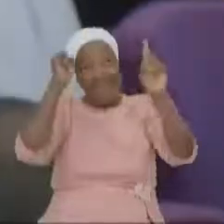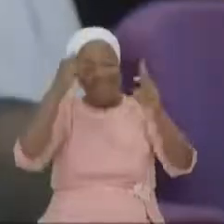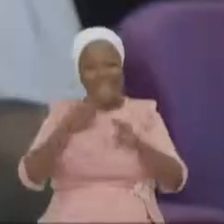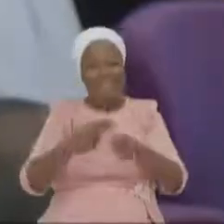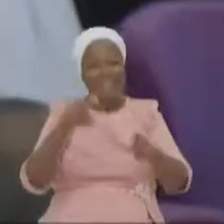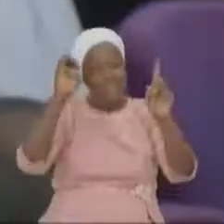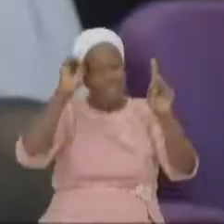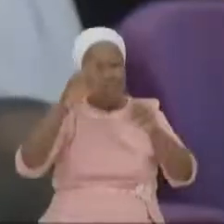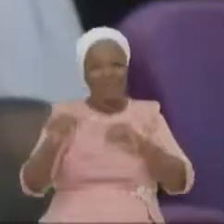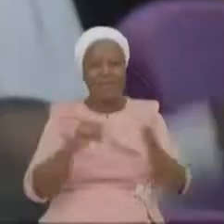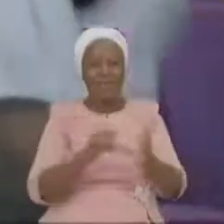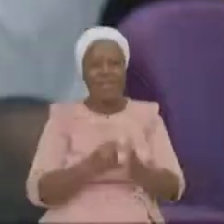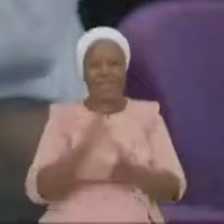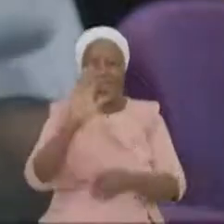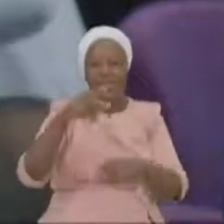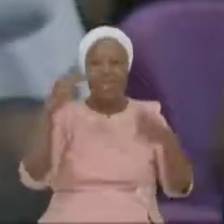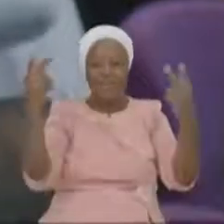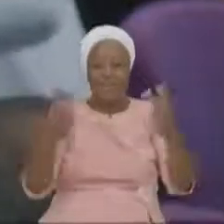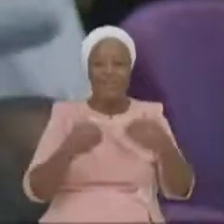your victory has